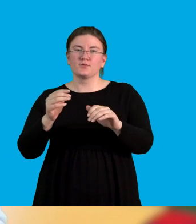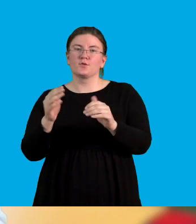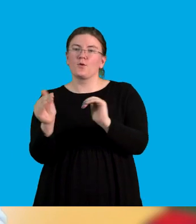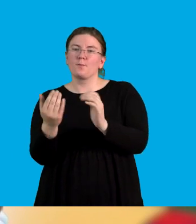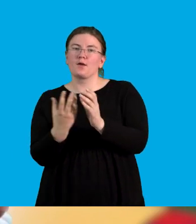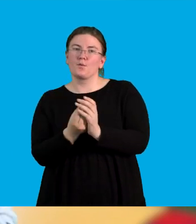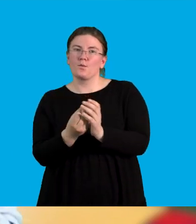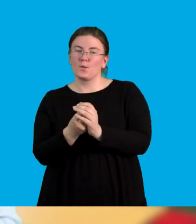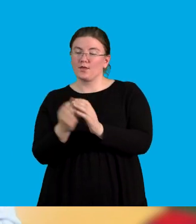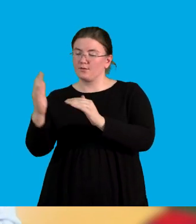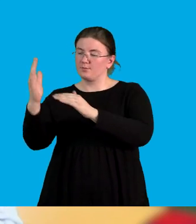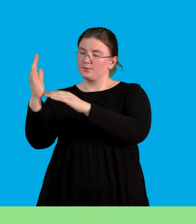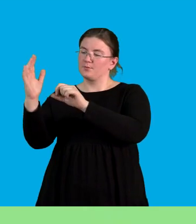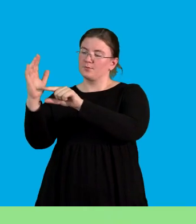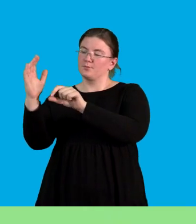using millimeters.